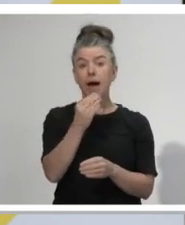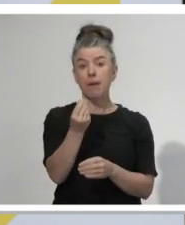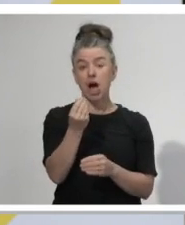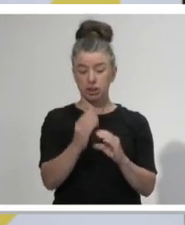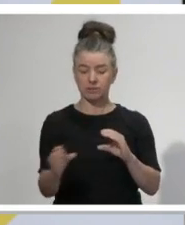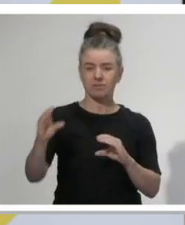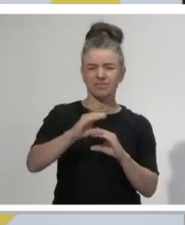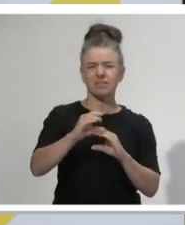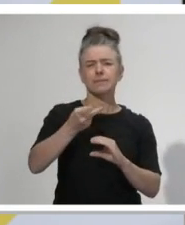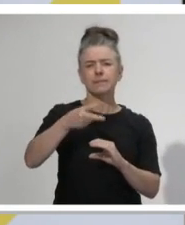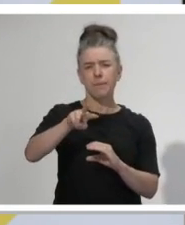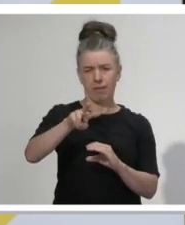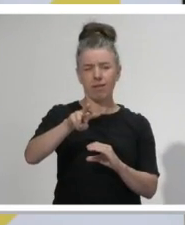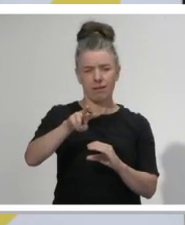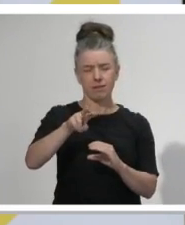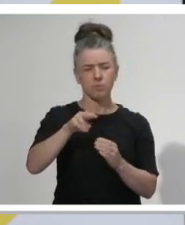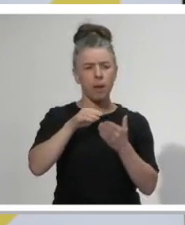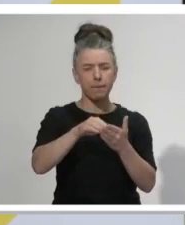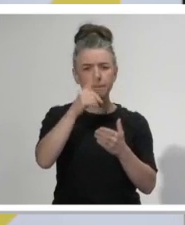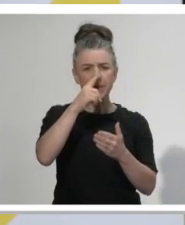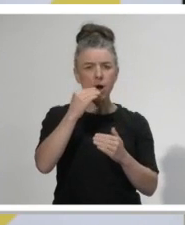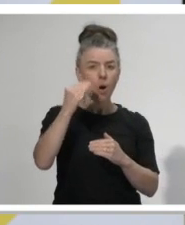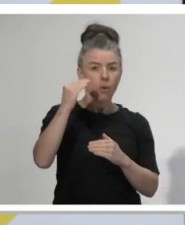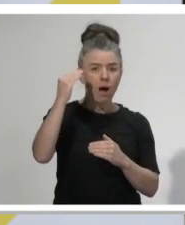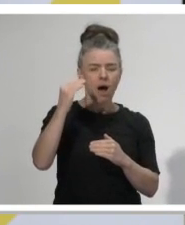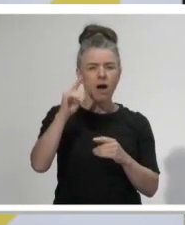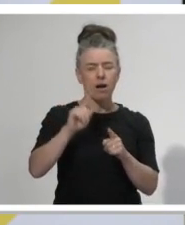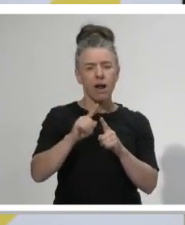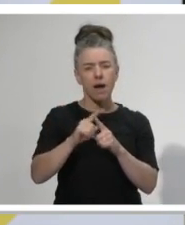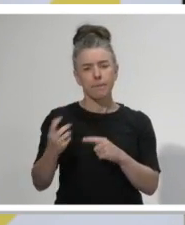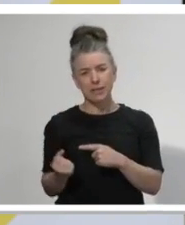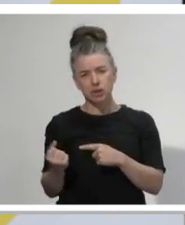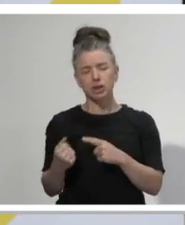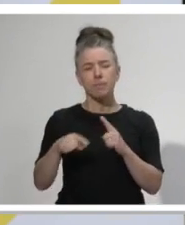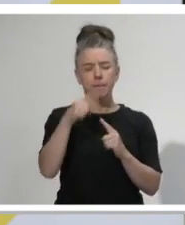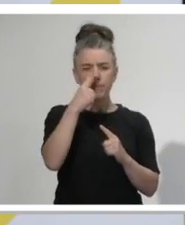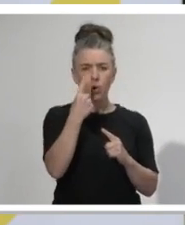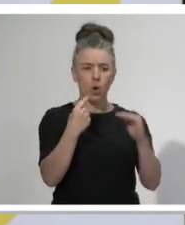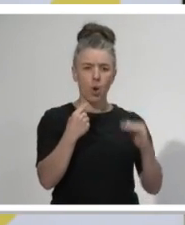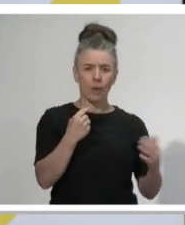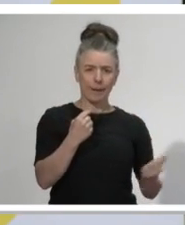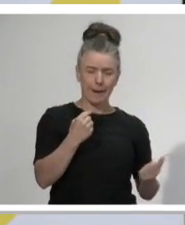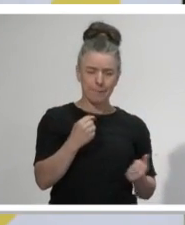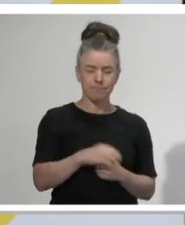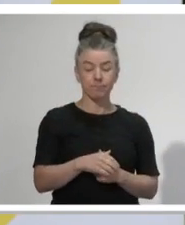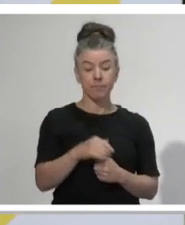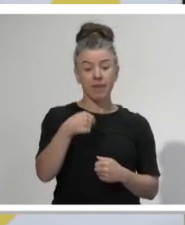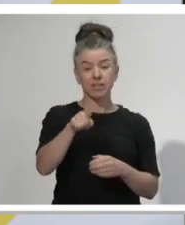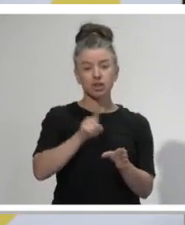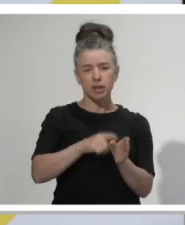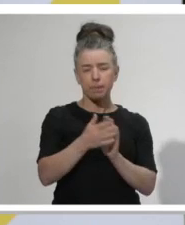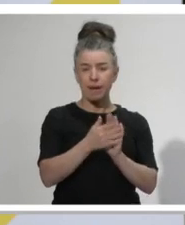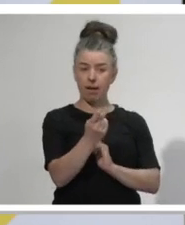2020 winter energy payment to support our older and low-income New Zealanders. This year it comes to $1,400 for